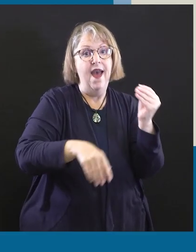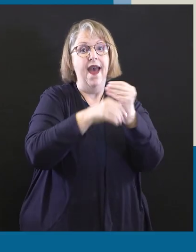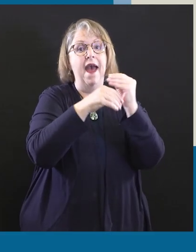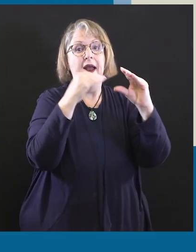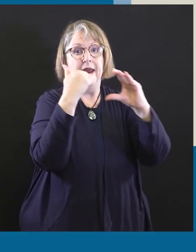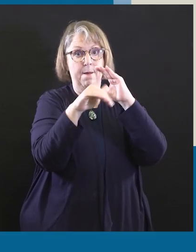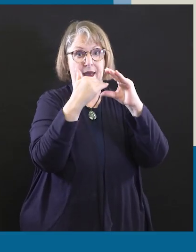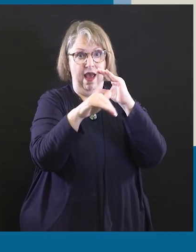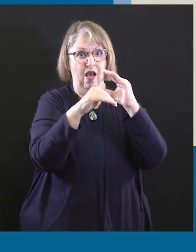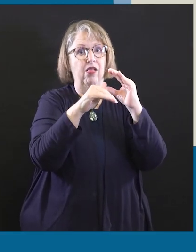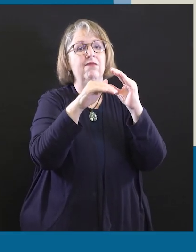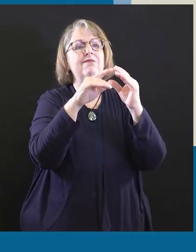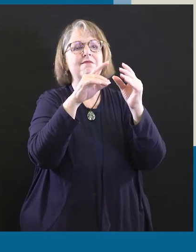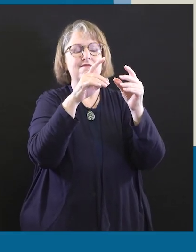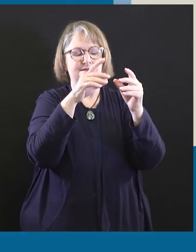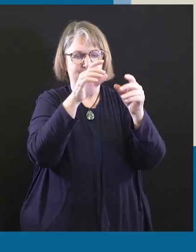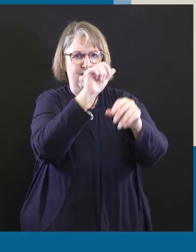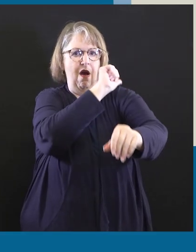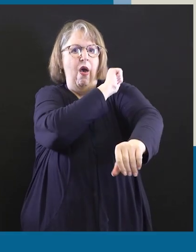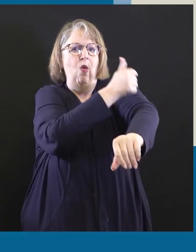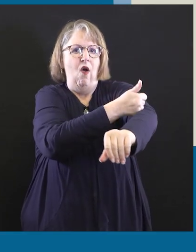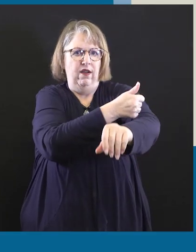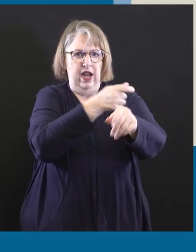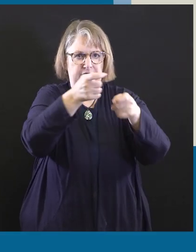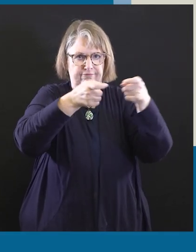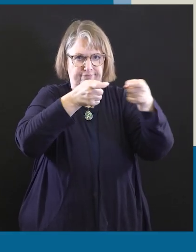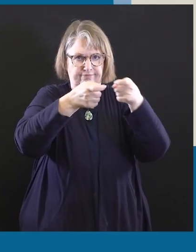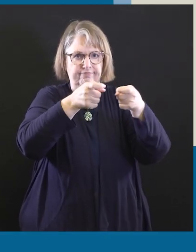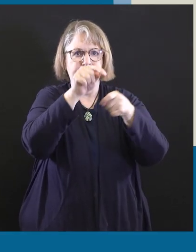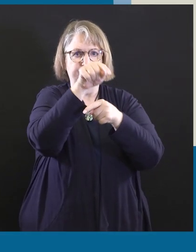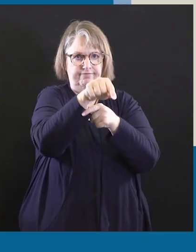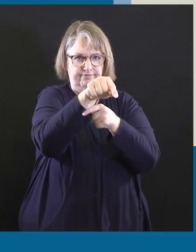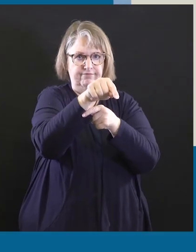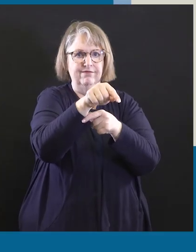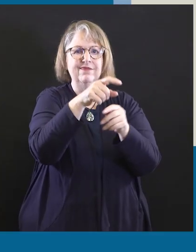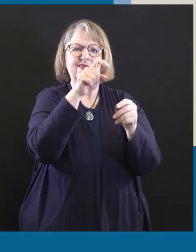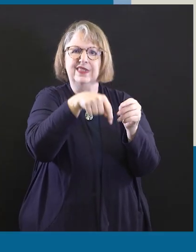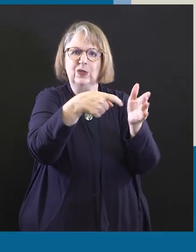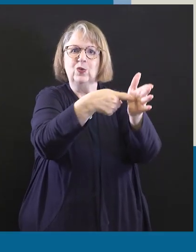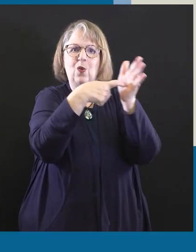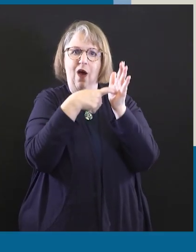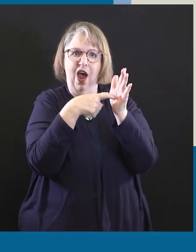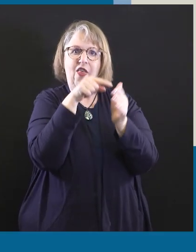We need the person's name and email address.